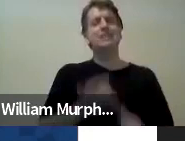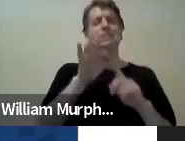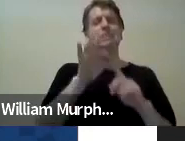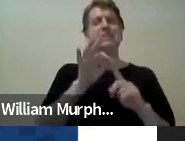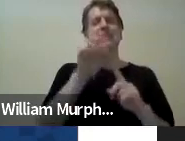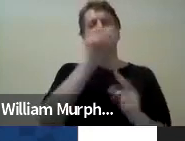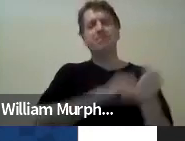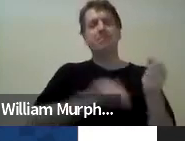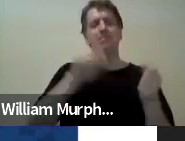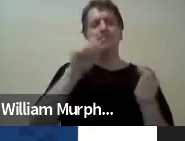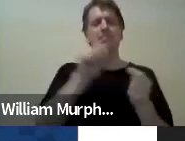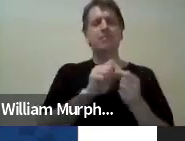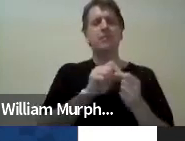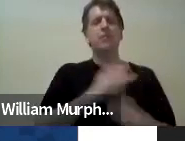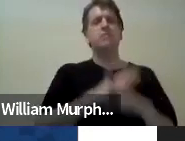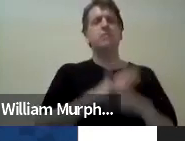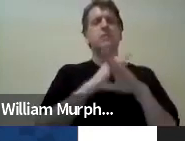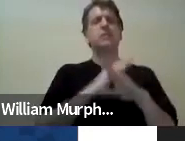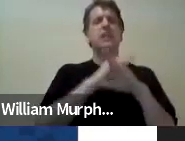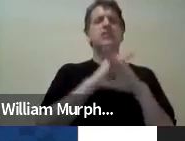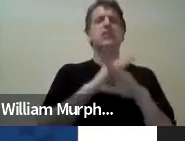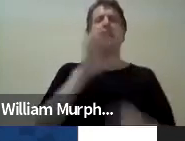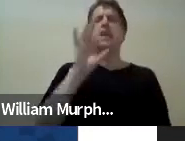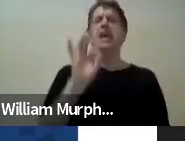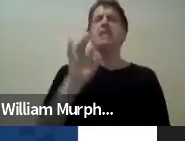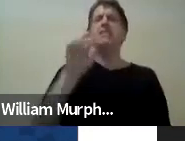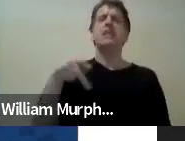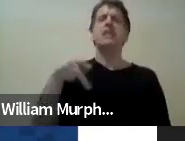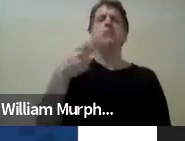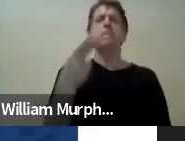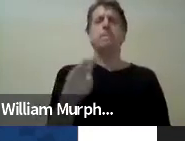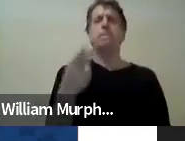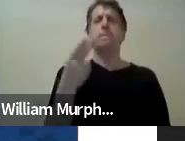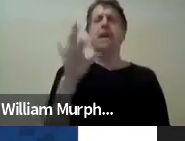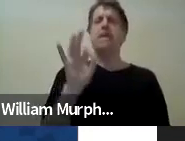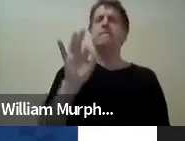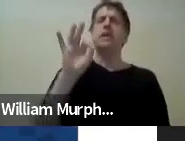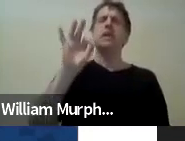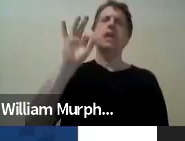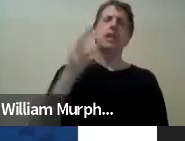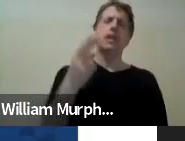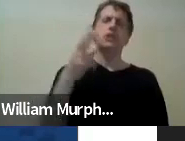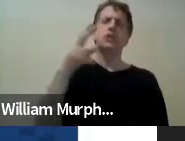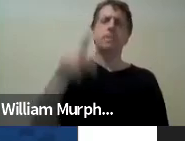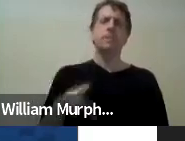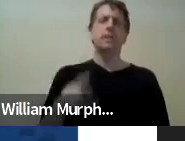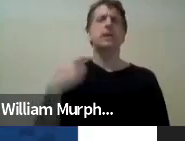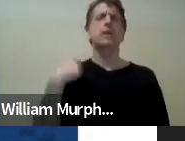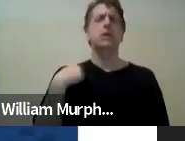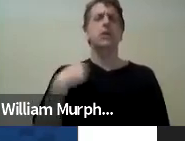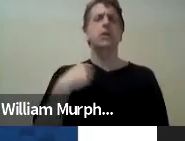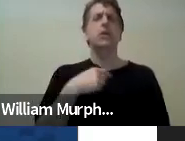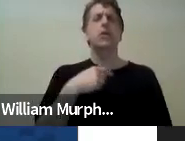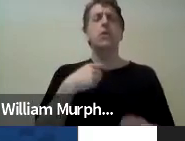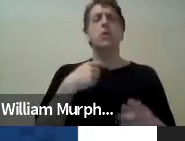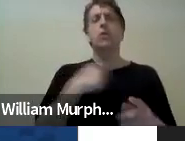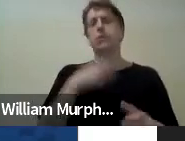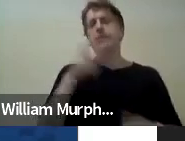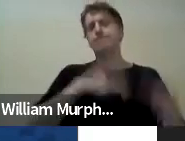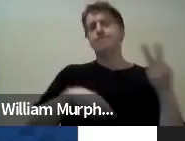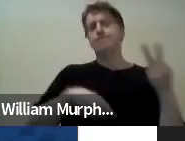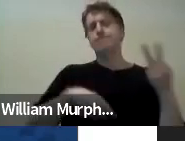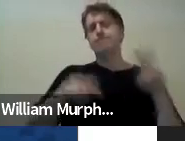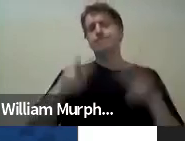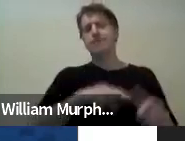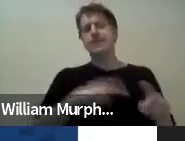Pittsburgh. At FHP, we also make cases in and out of the city based on a person who is a survivor